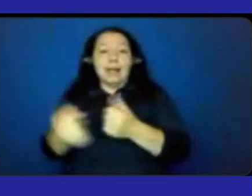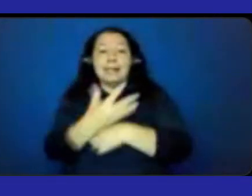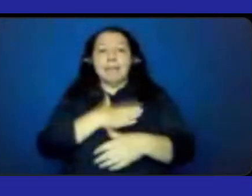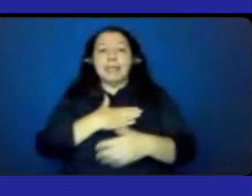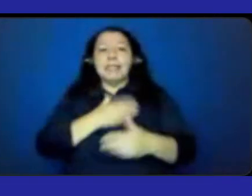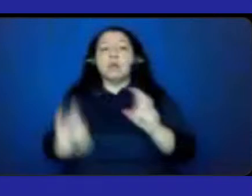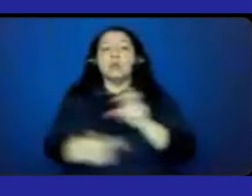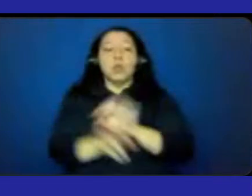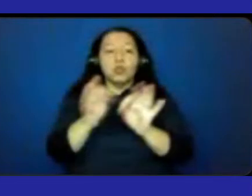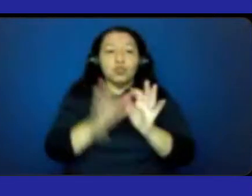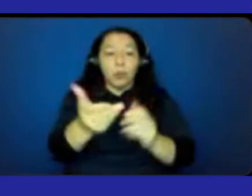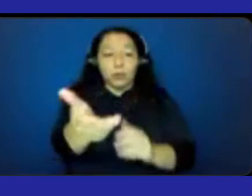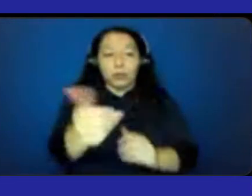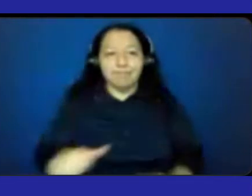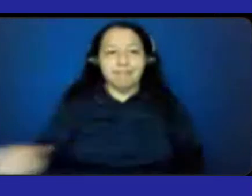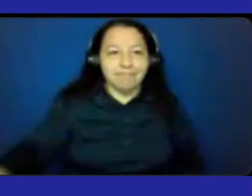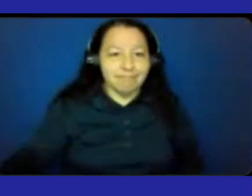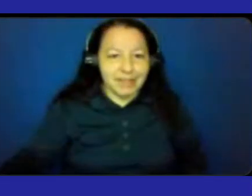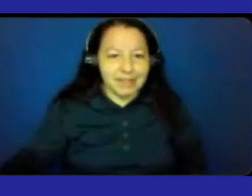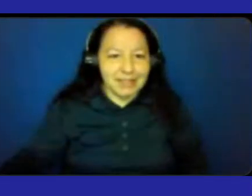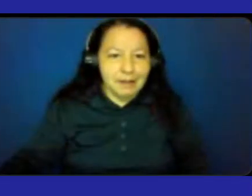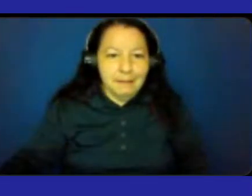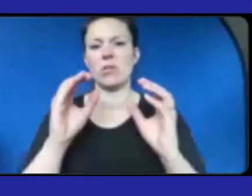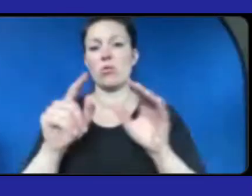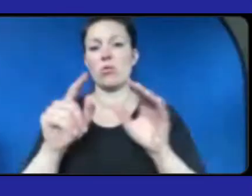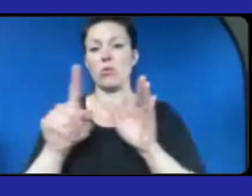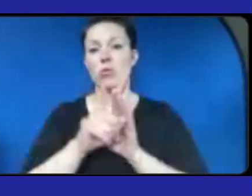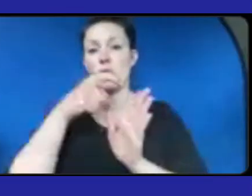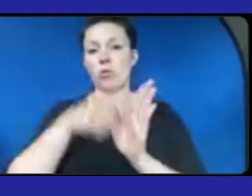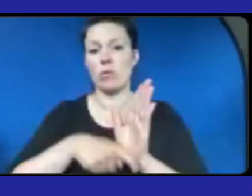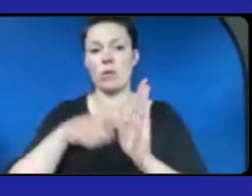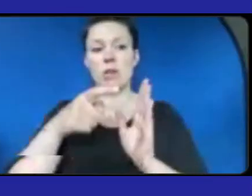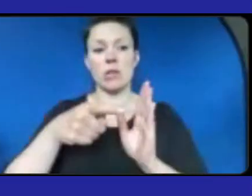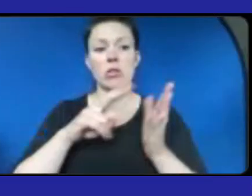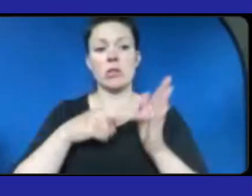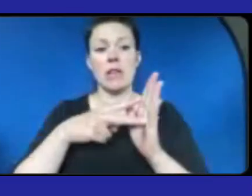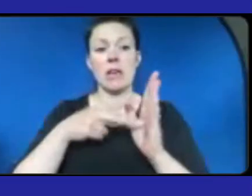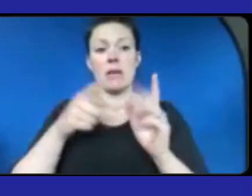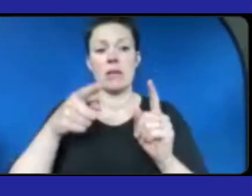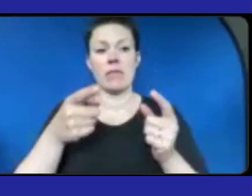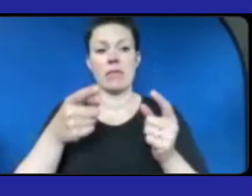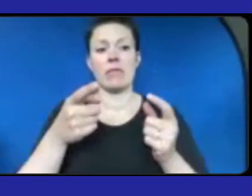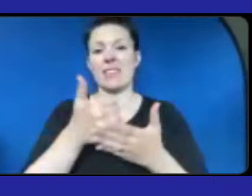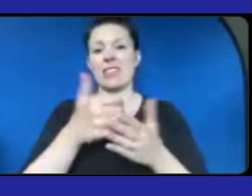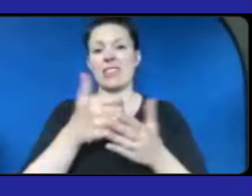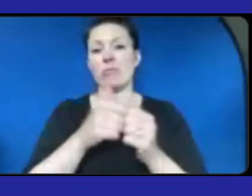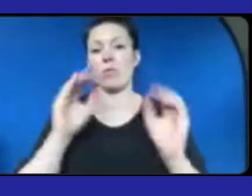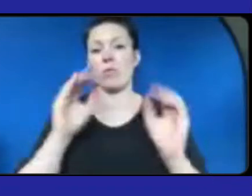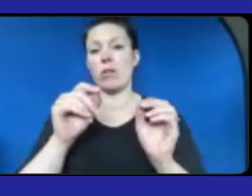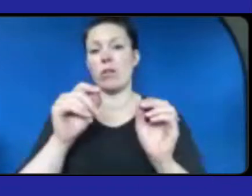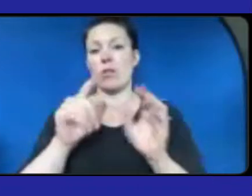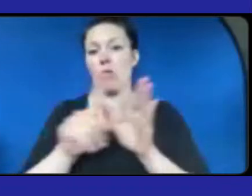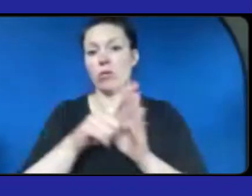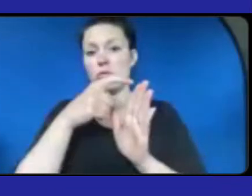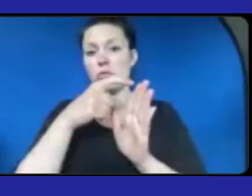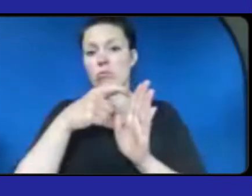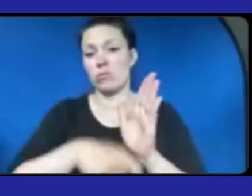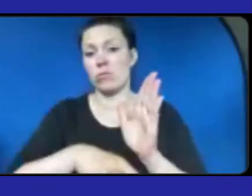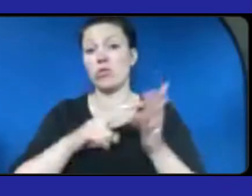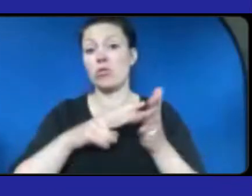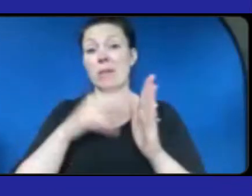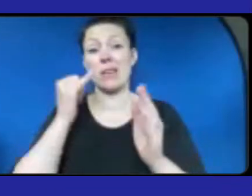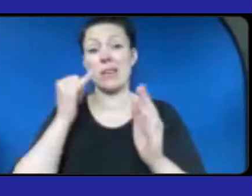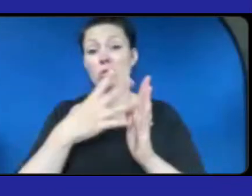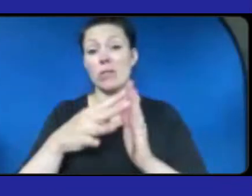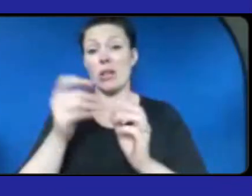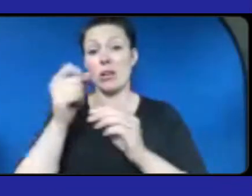So no-show rates, as I mentioned, the templates actually also help with no-show rates. If you schedule a patient for their annual visit